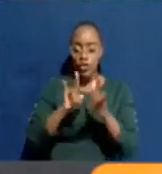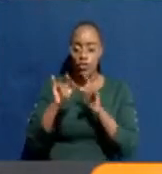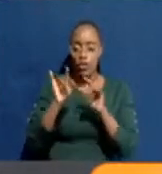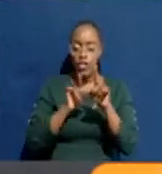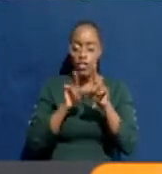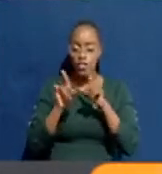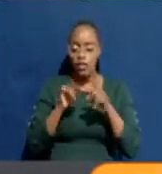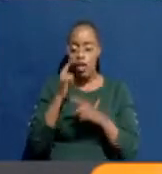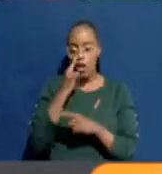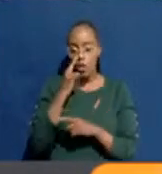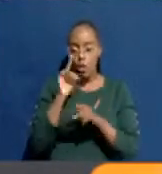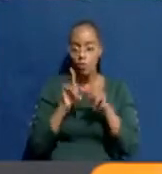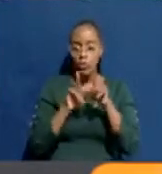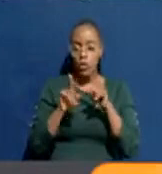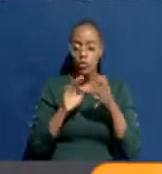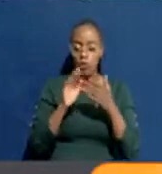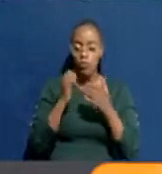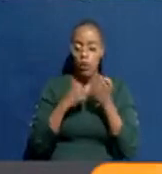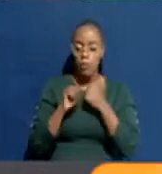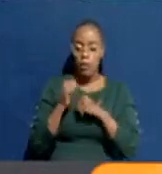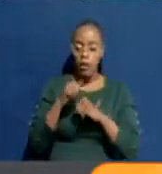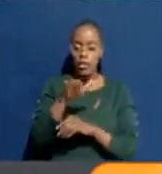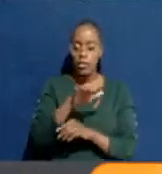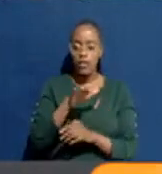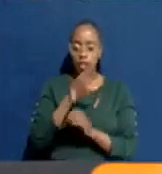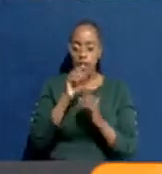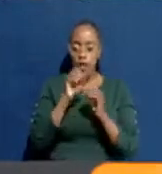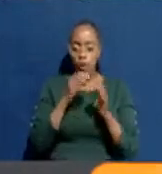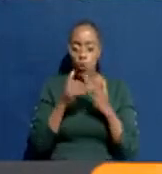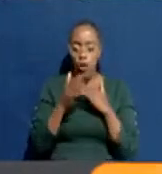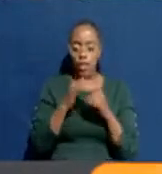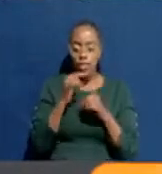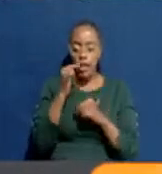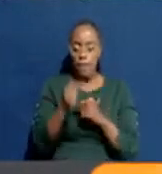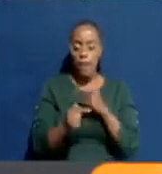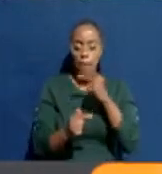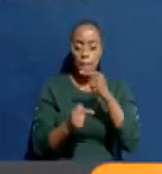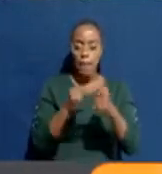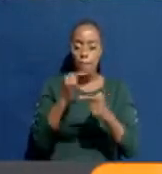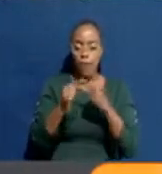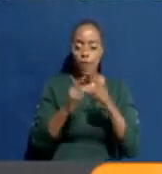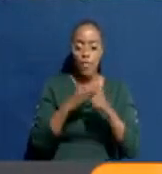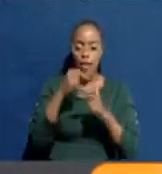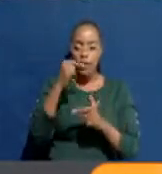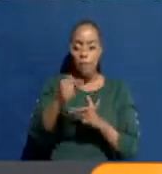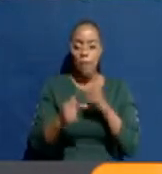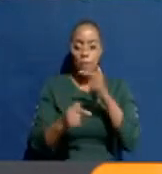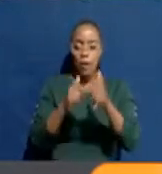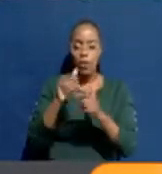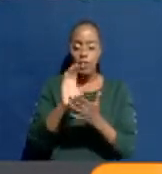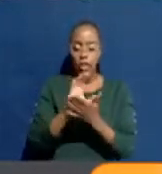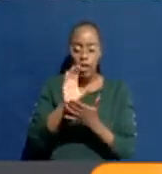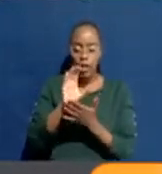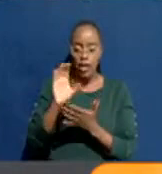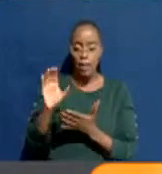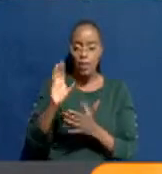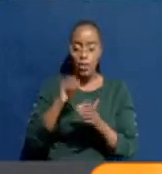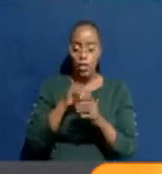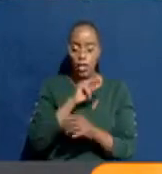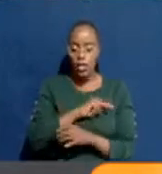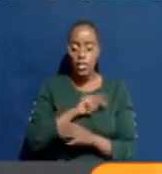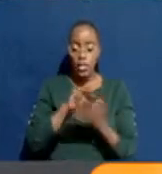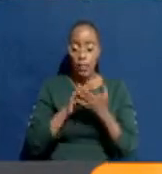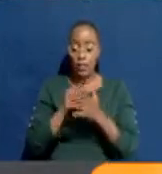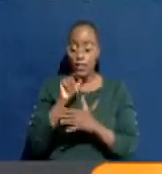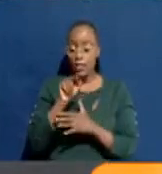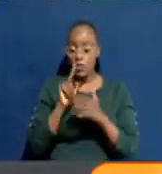to domestic travel, to more productive areas, even if they are recurrent that are capital in nature. What do I mean by